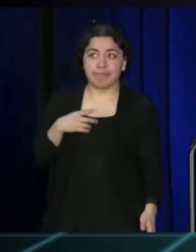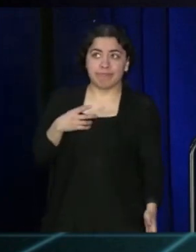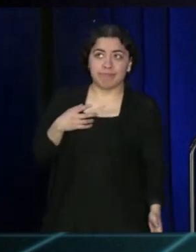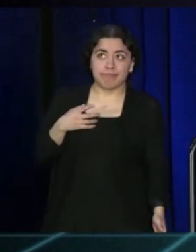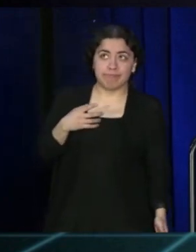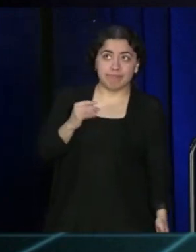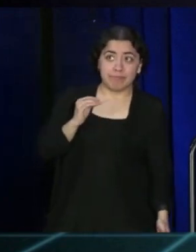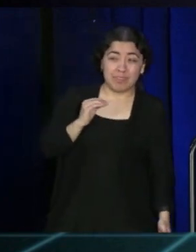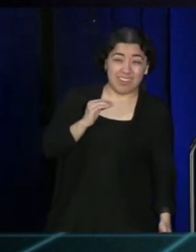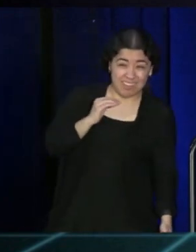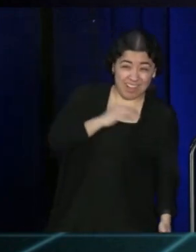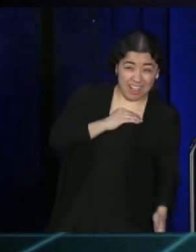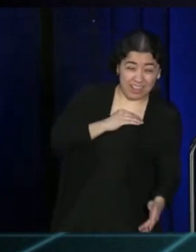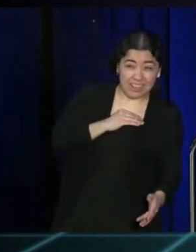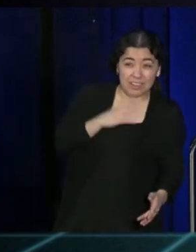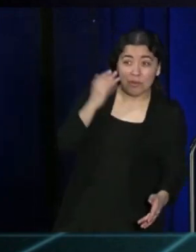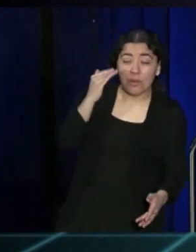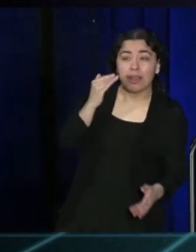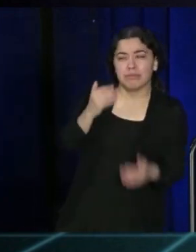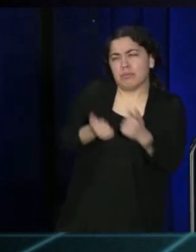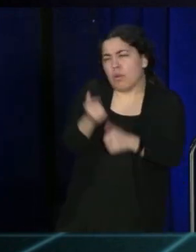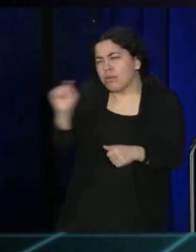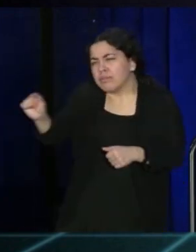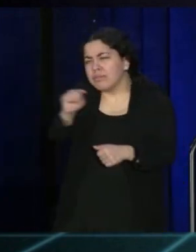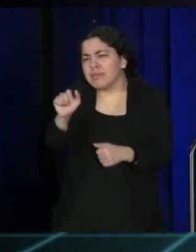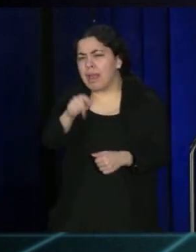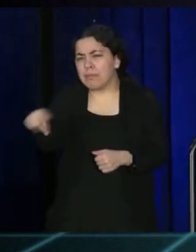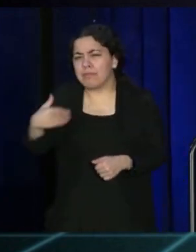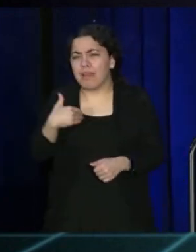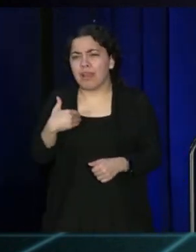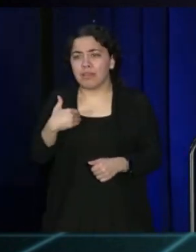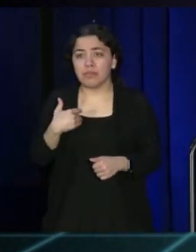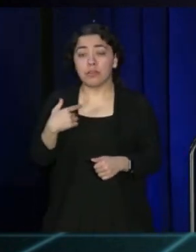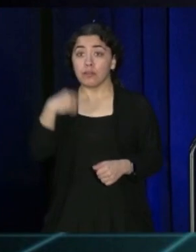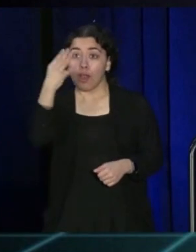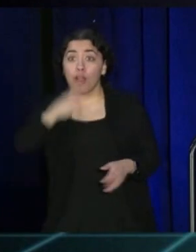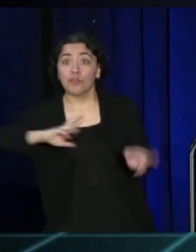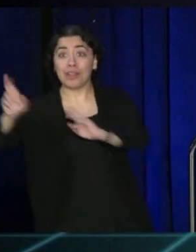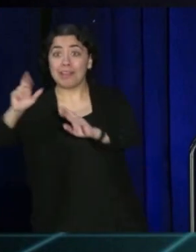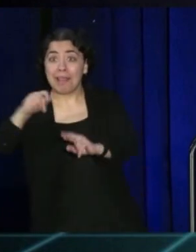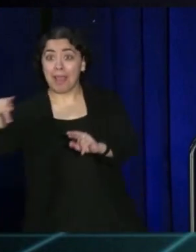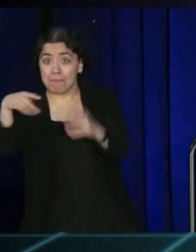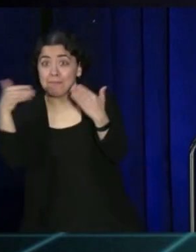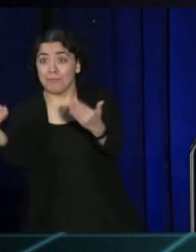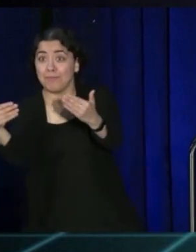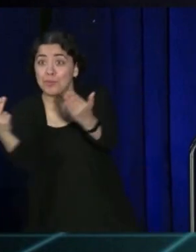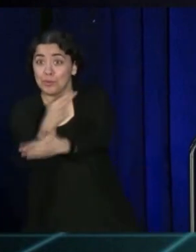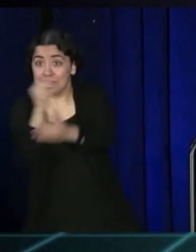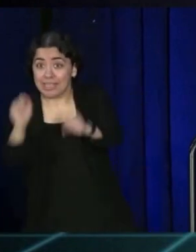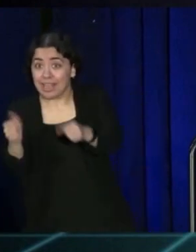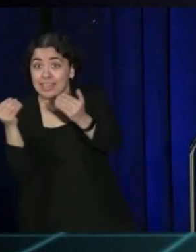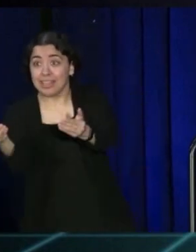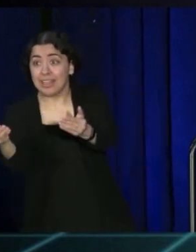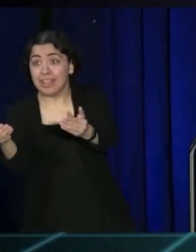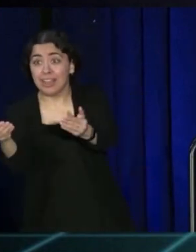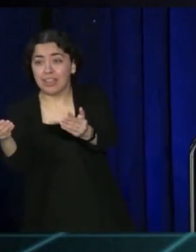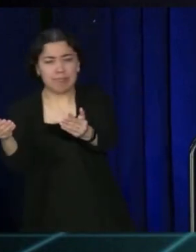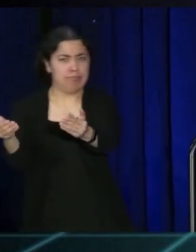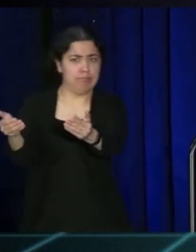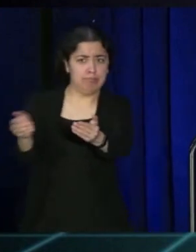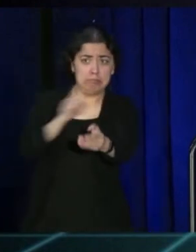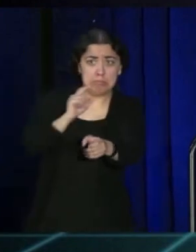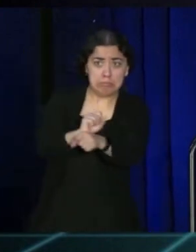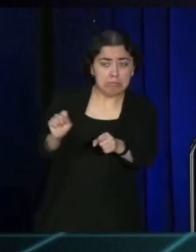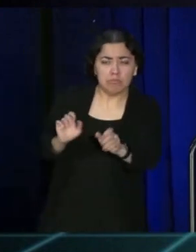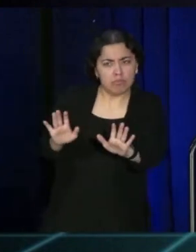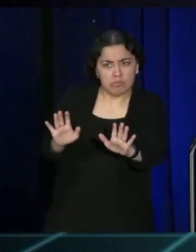Most of us probably have something like this in our apps where we're telling this lie. The app is ready. You can start using it. That's the lie we're telling our users. But in